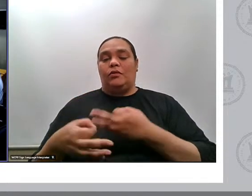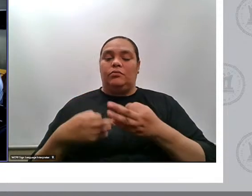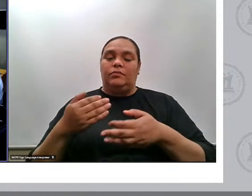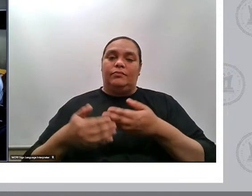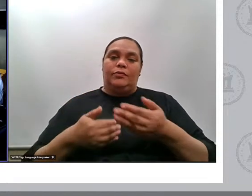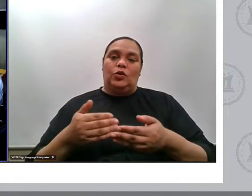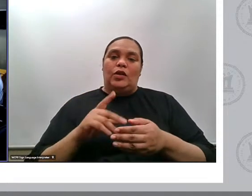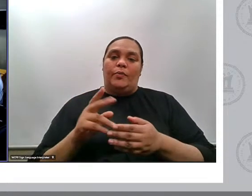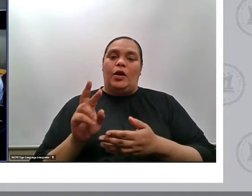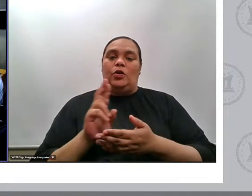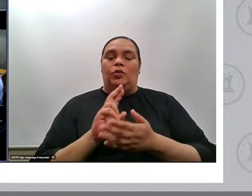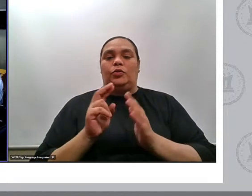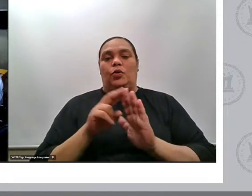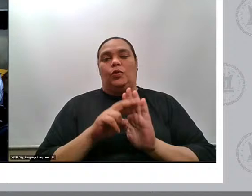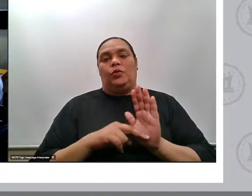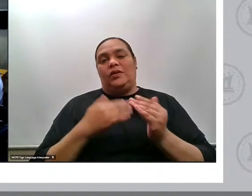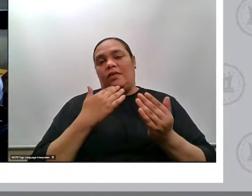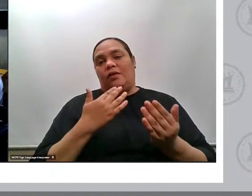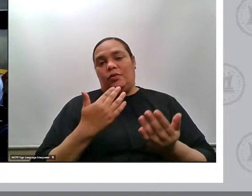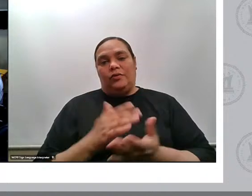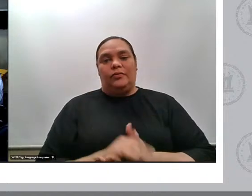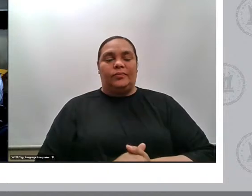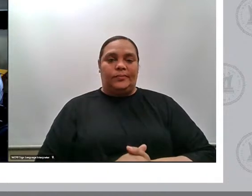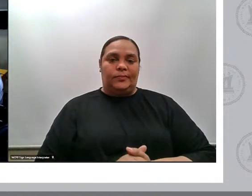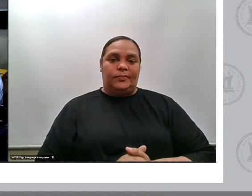of the regulations. Thank you.